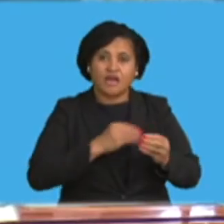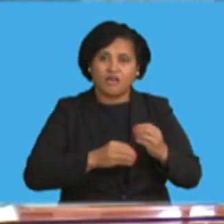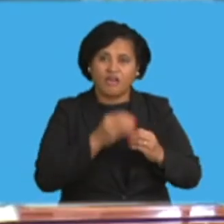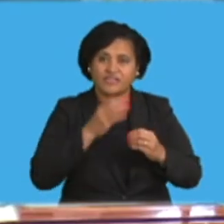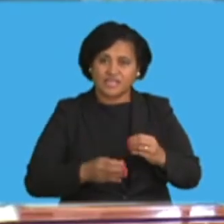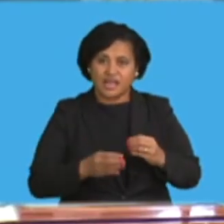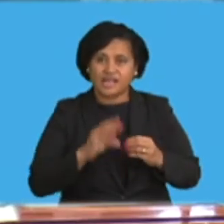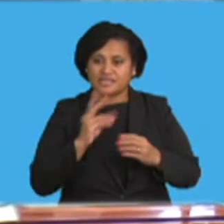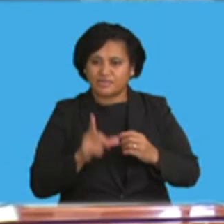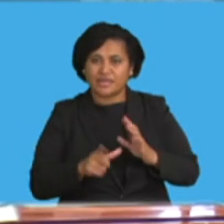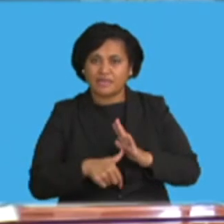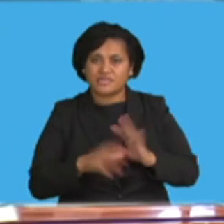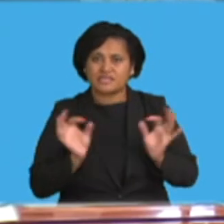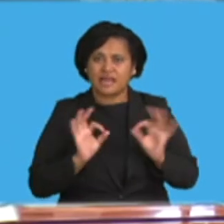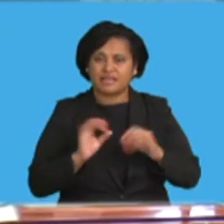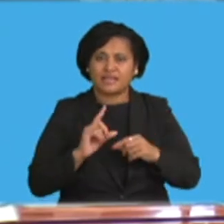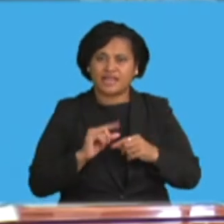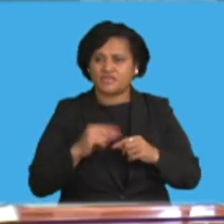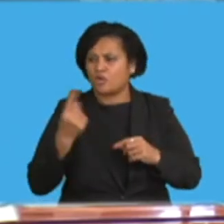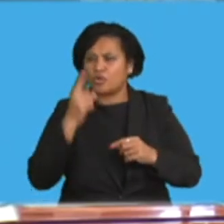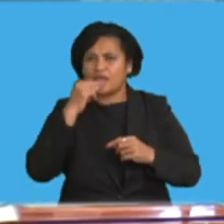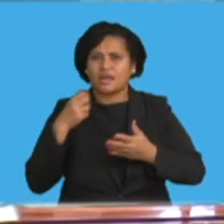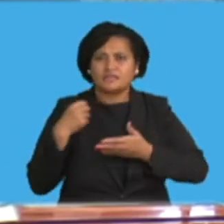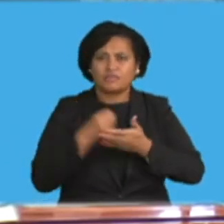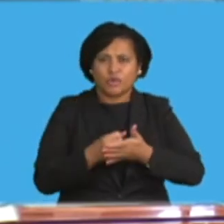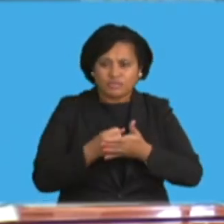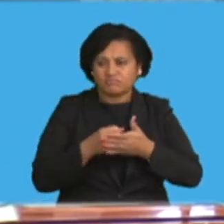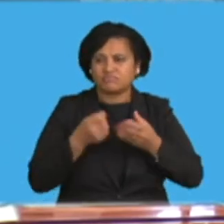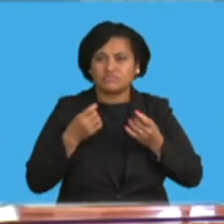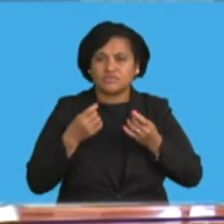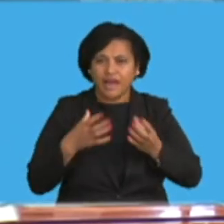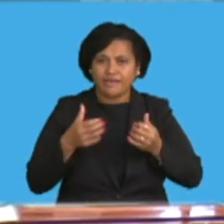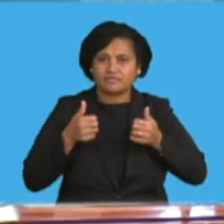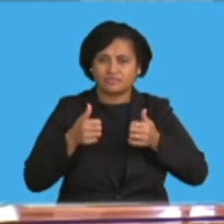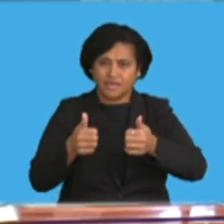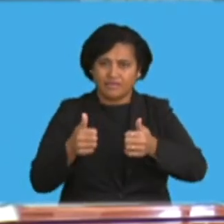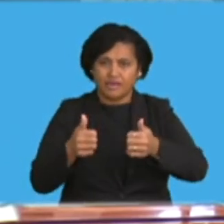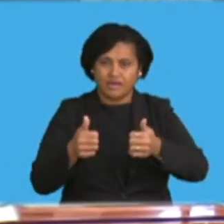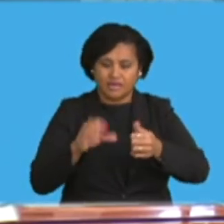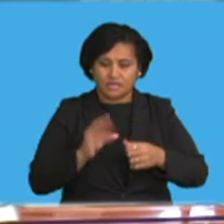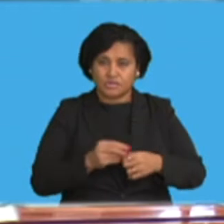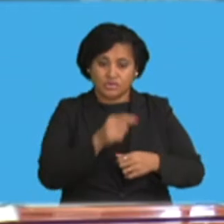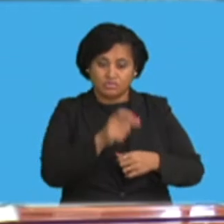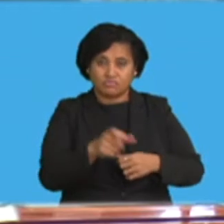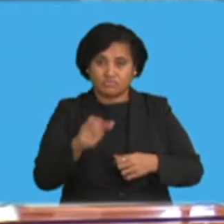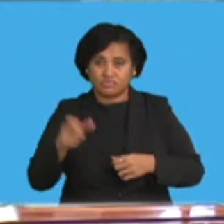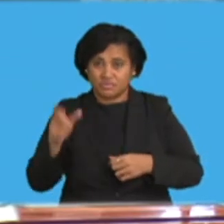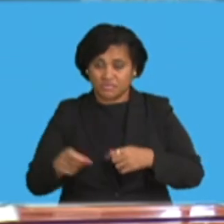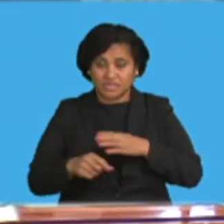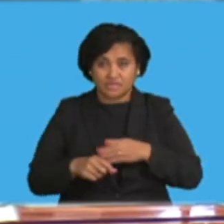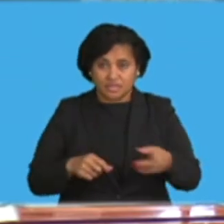so-called extras as drivers. Thus, Madam Speaker, personnel allocated with these tier